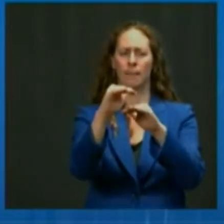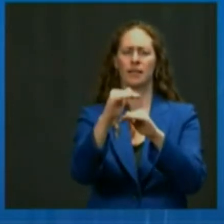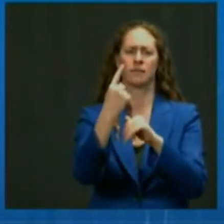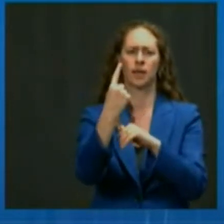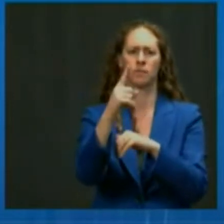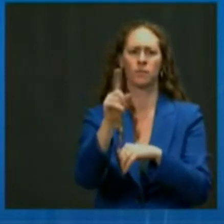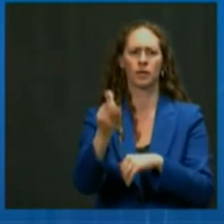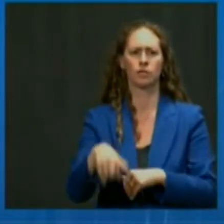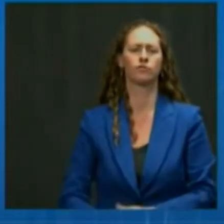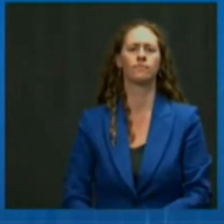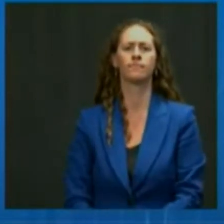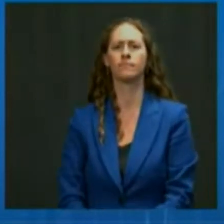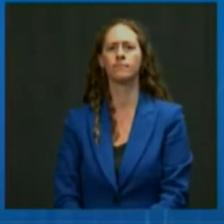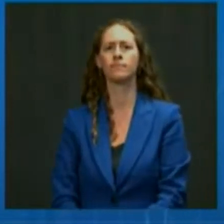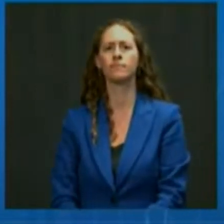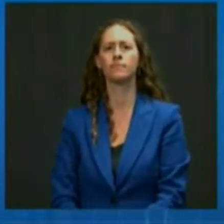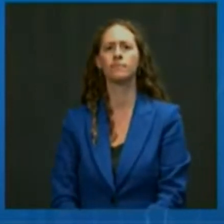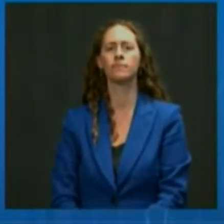News.